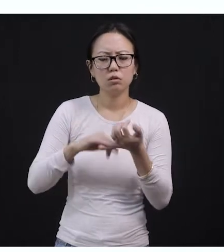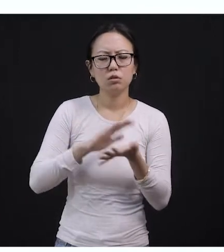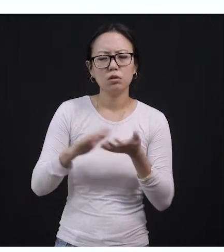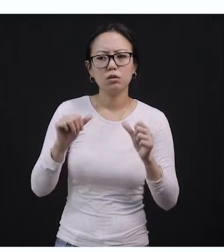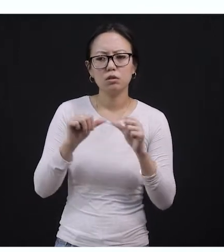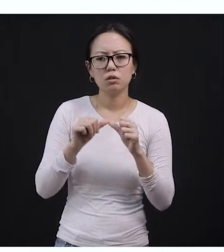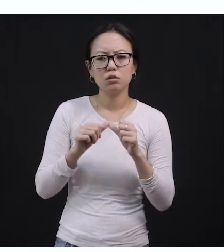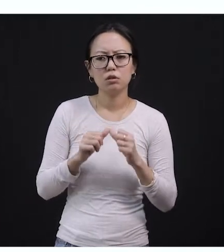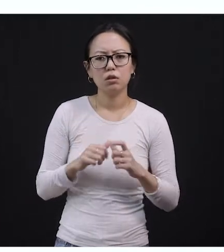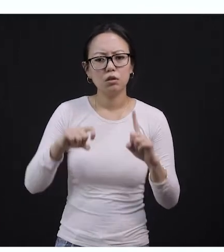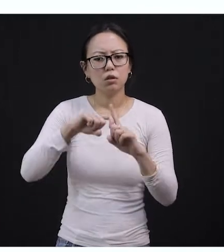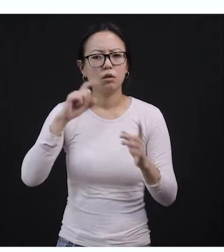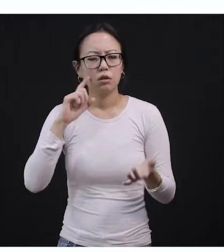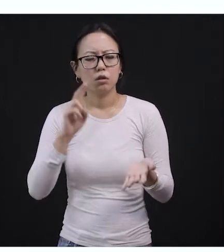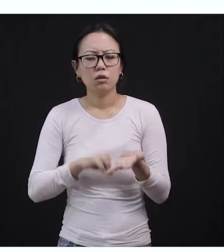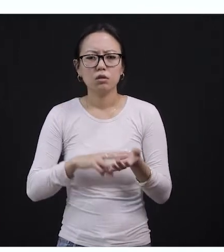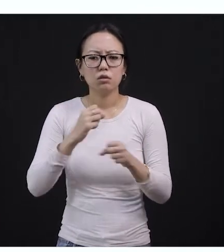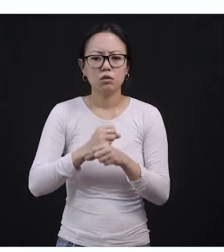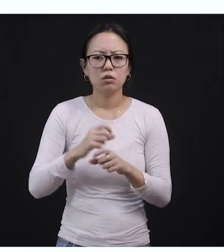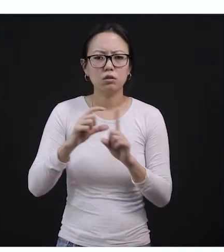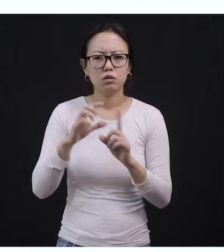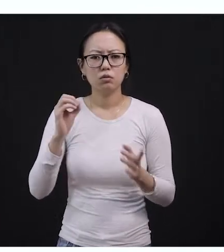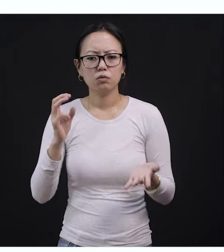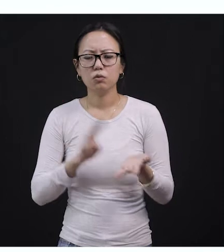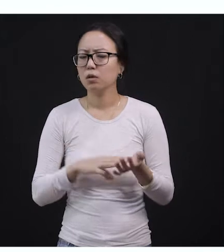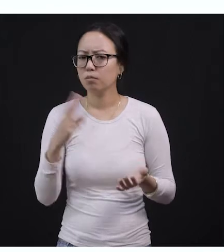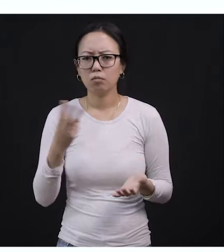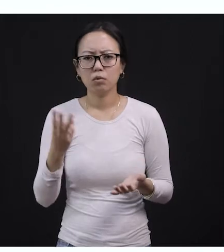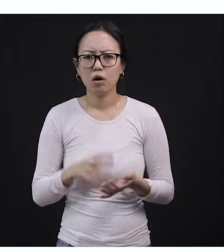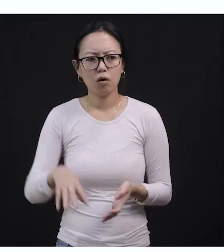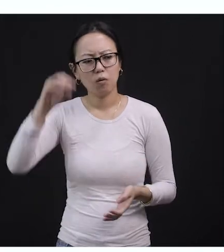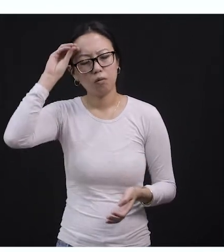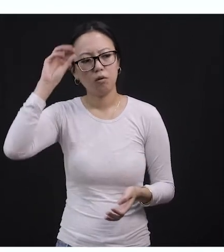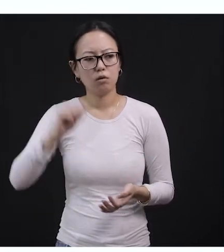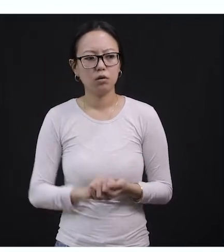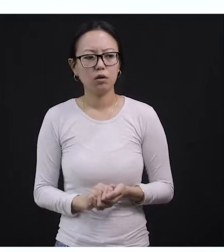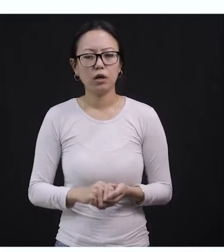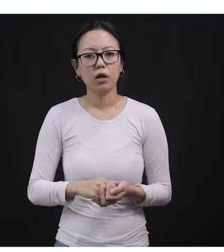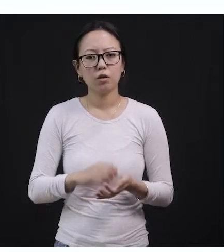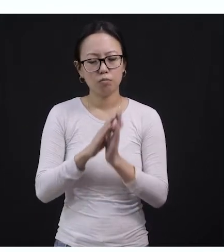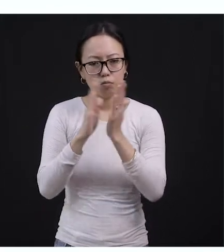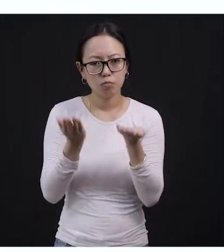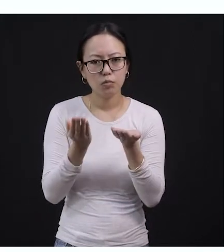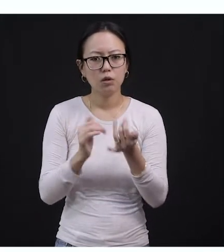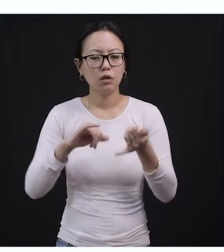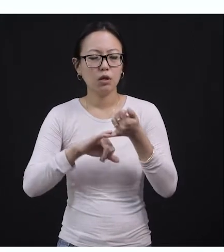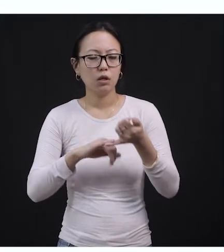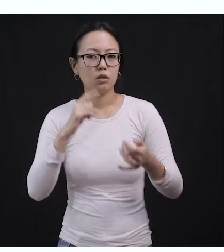cultural conditions of Harsha's dynasty in his book Siyuki. Okay, so